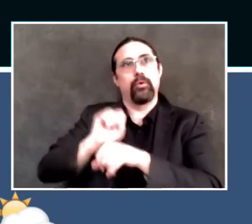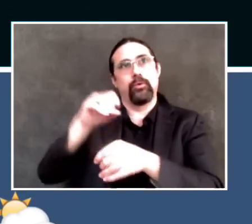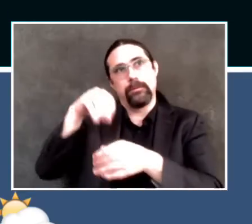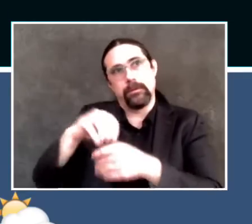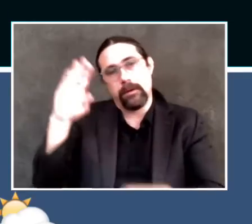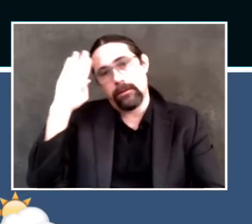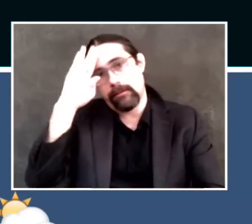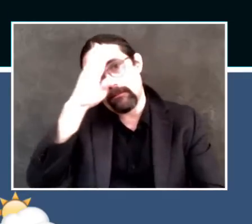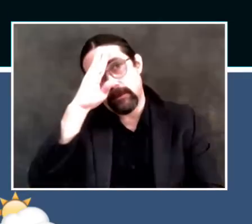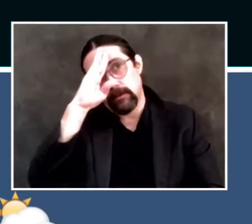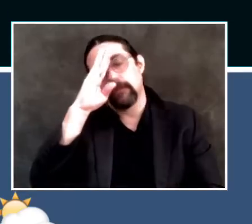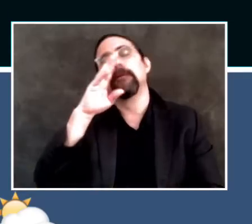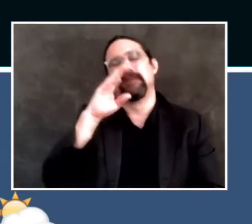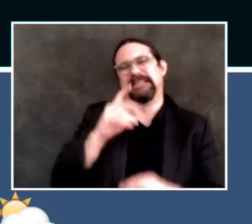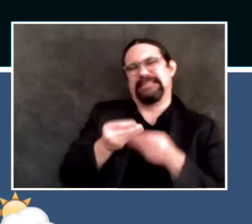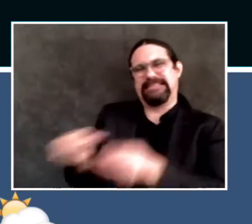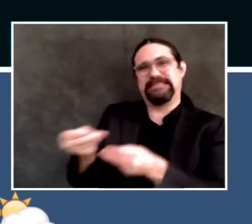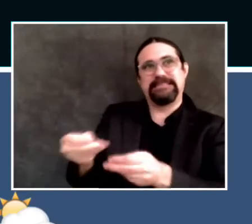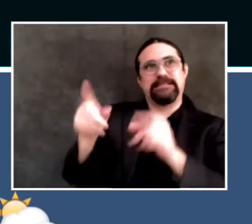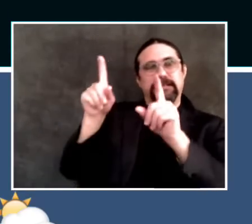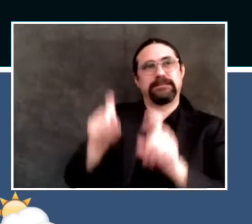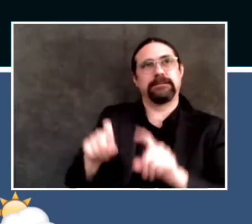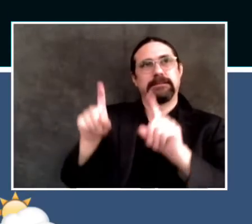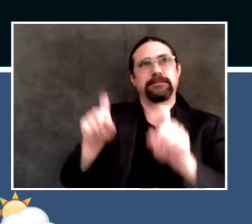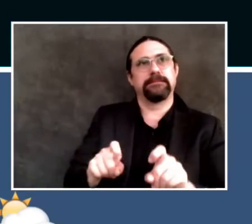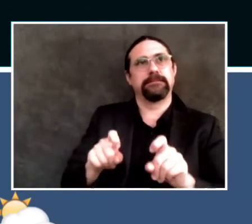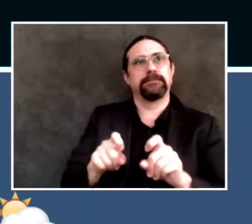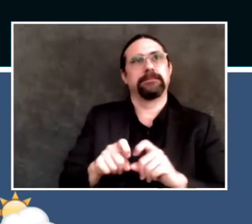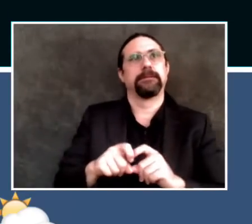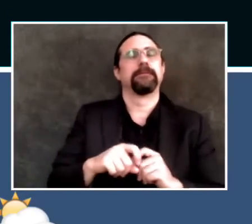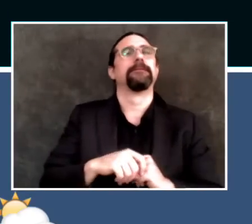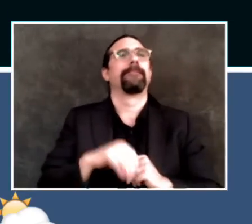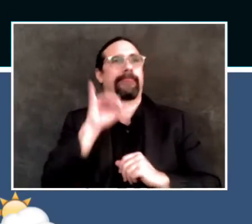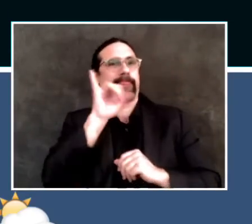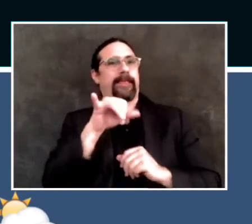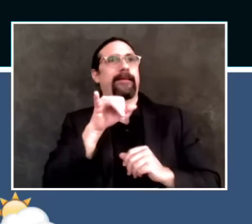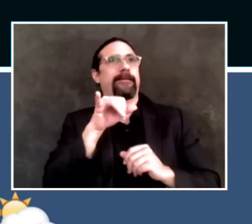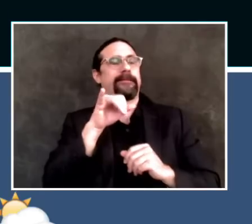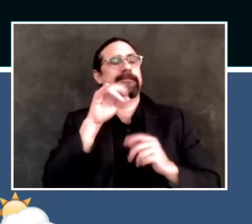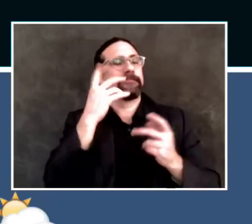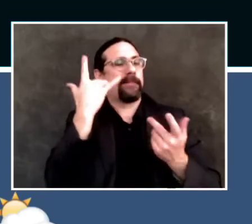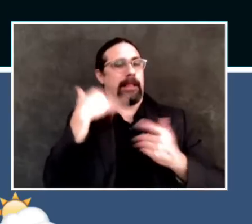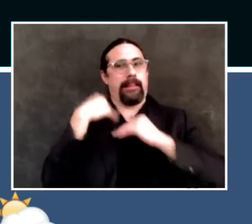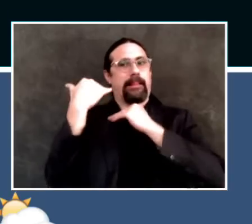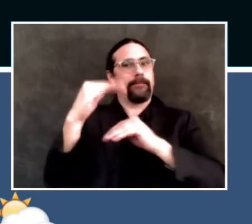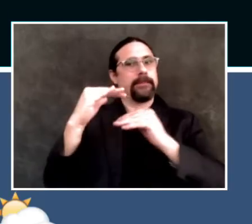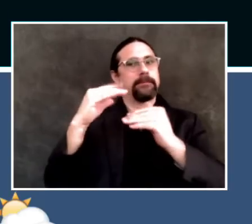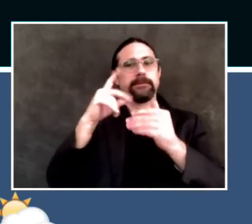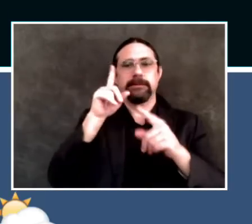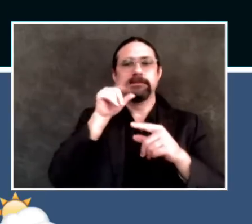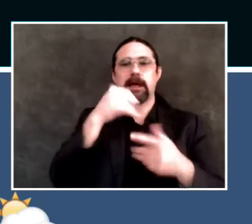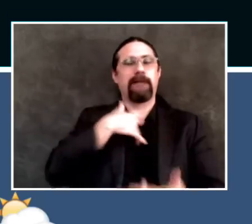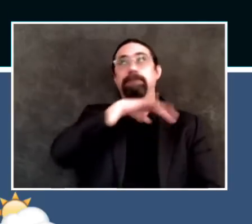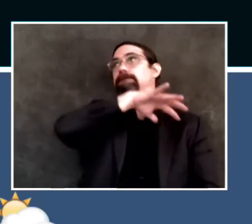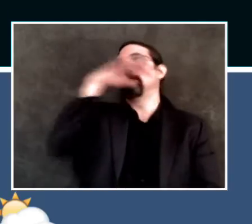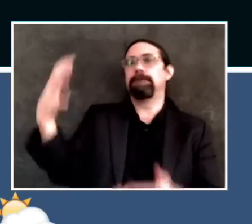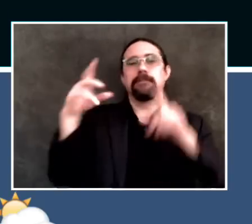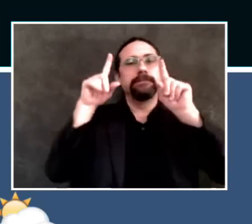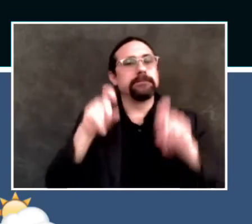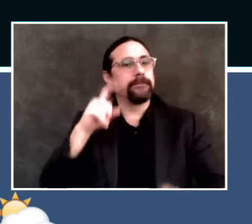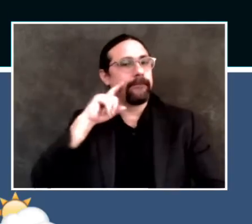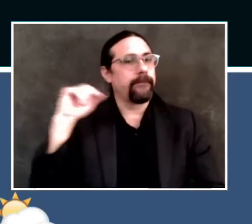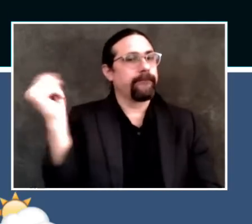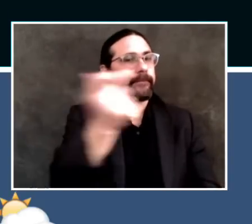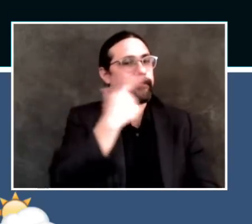dangerous way, and the healthcare professionals need that testing to know what's going on. Job one. Job two, our healthcare